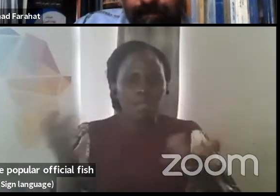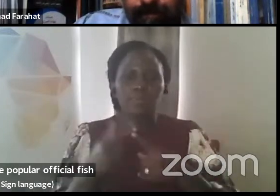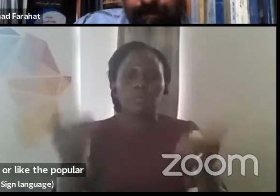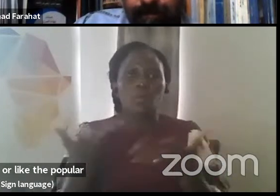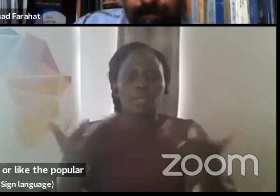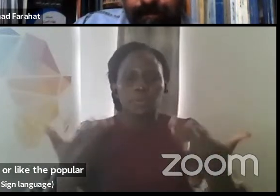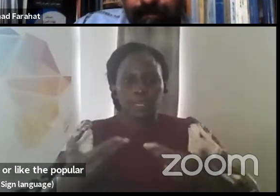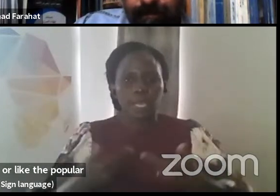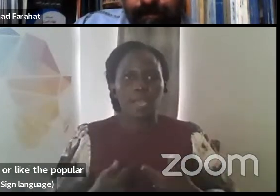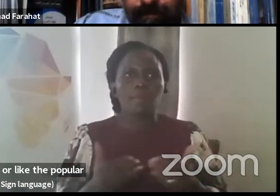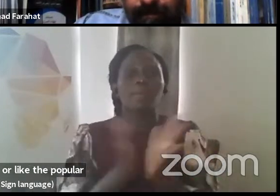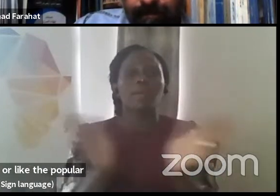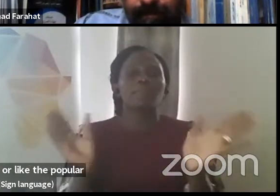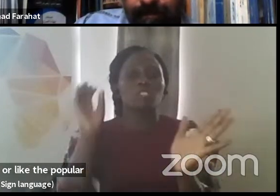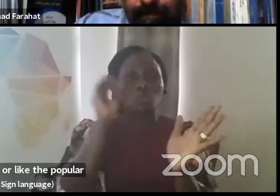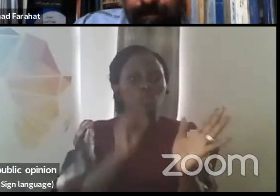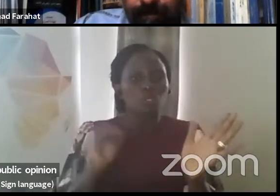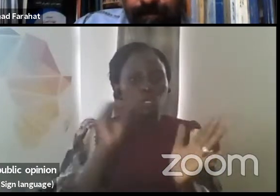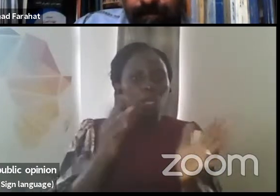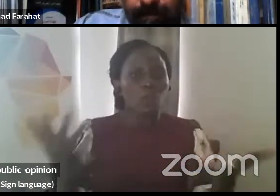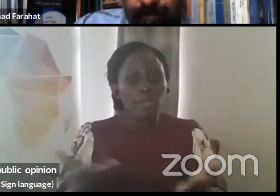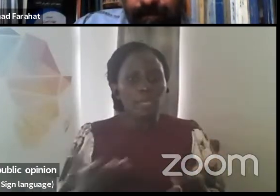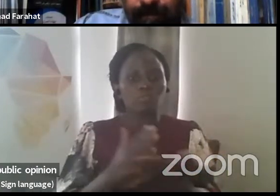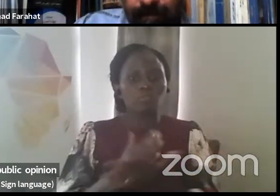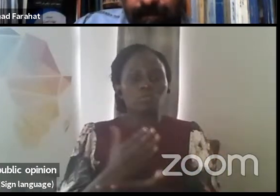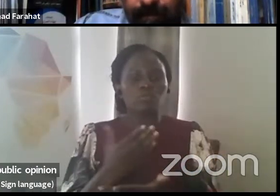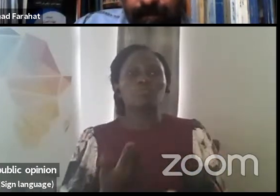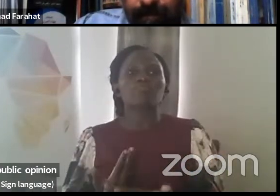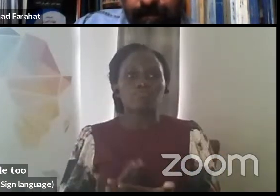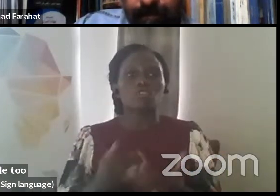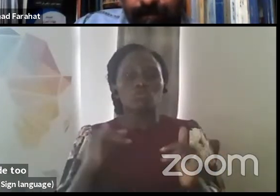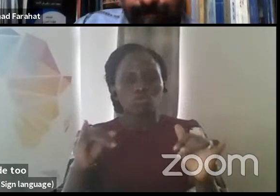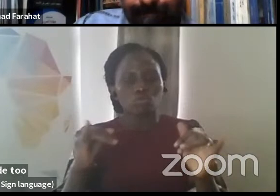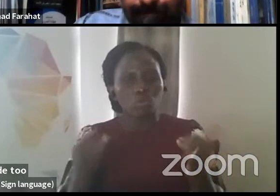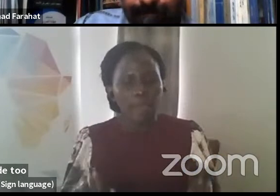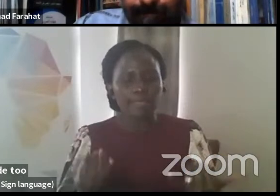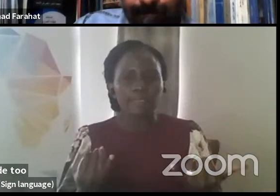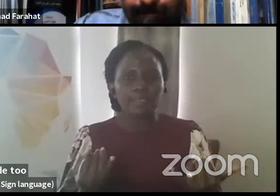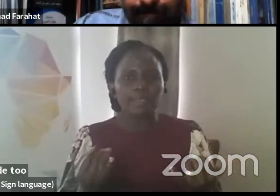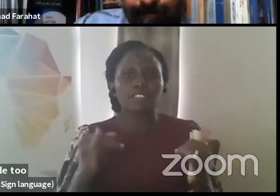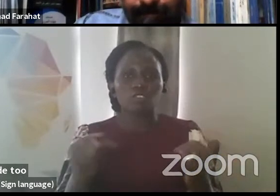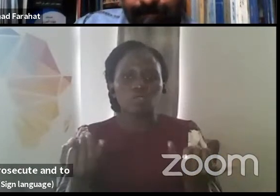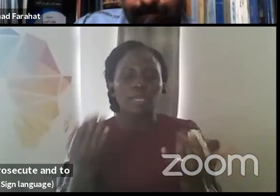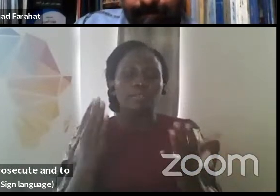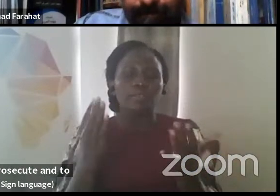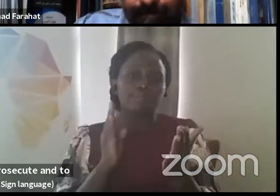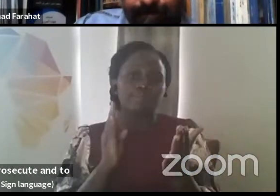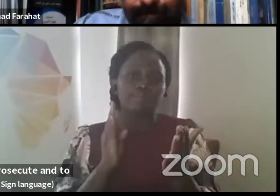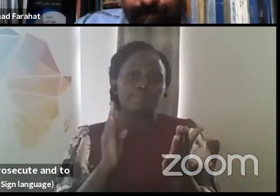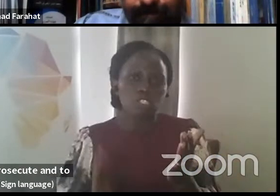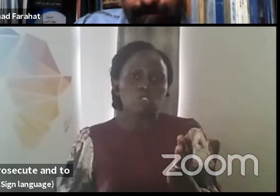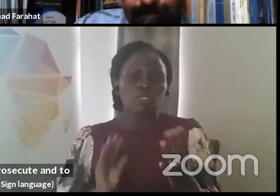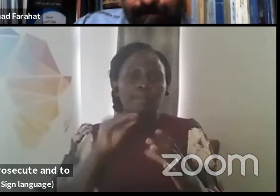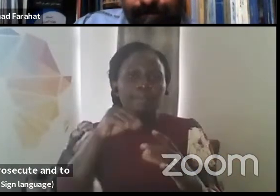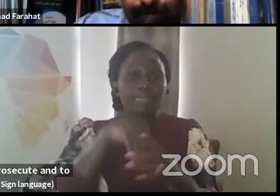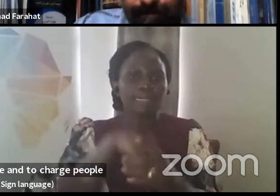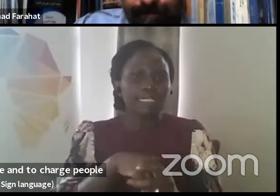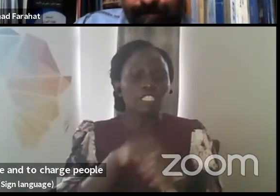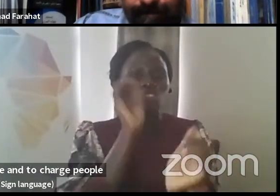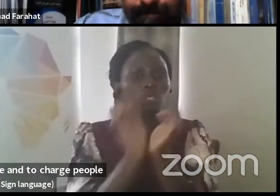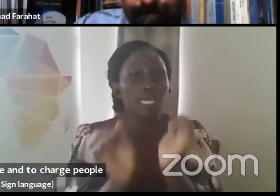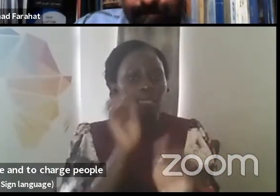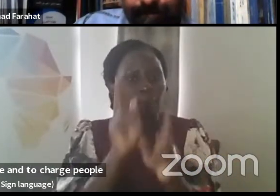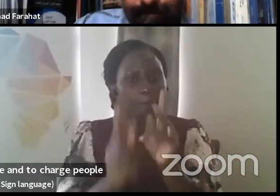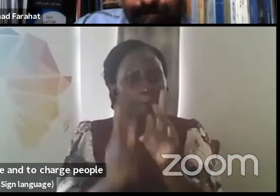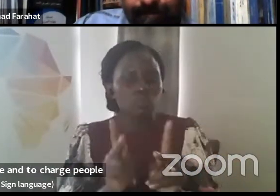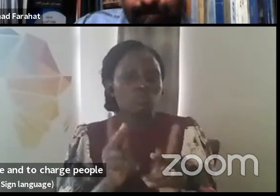public opinion in a way on the side to prosecute and to charge people, and they would